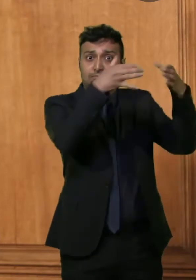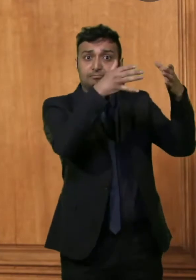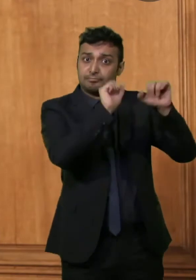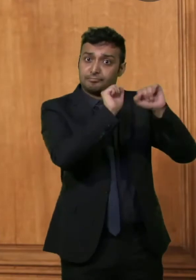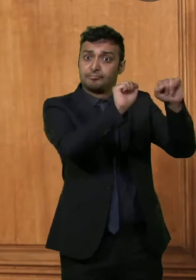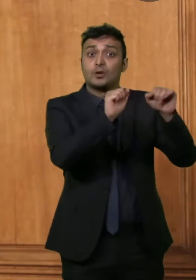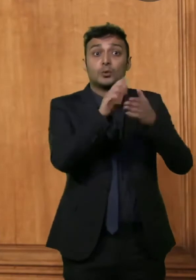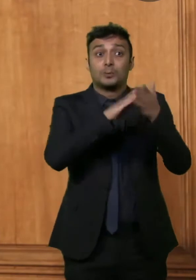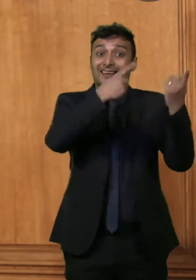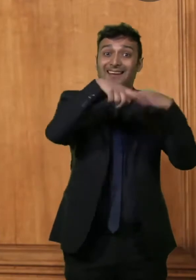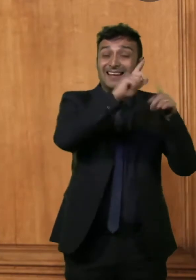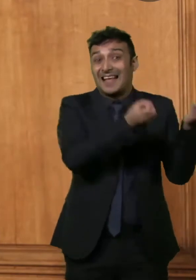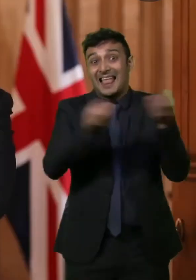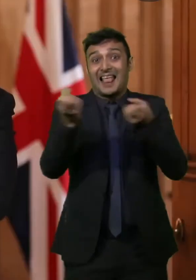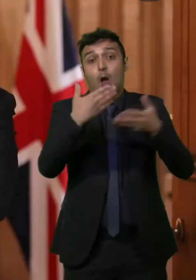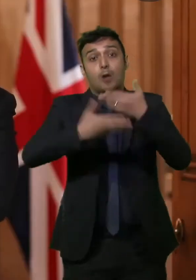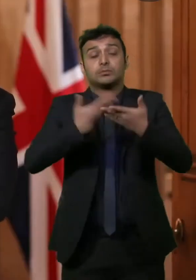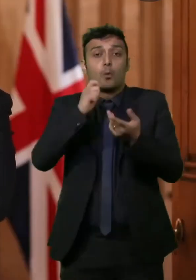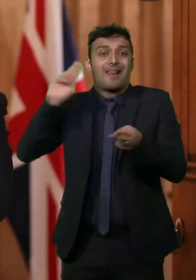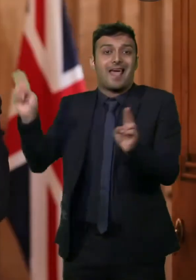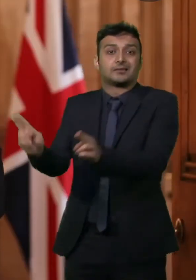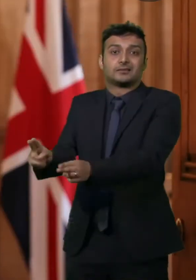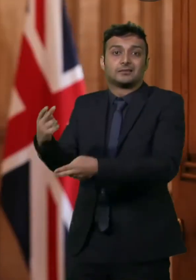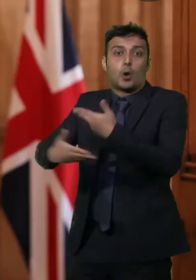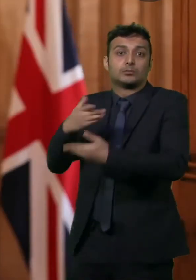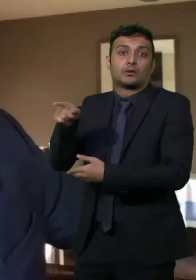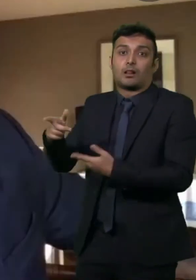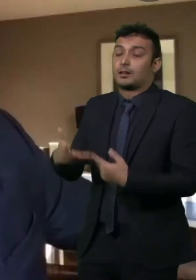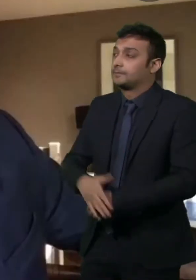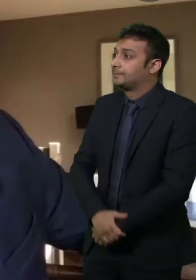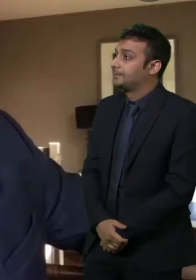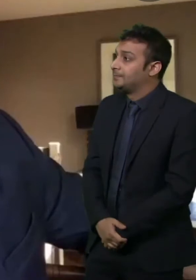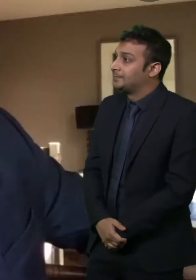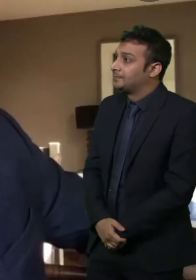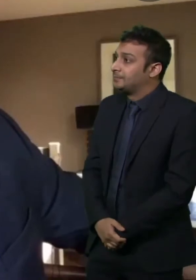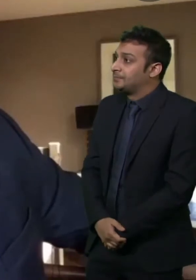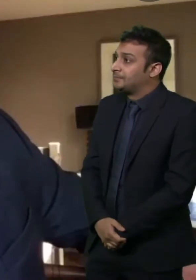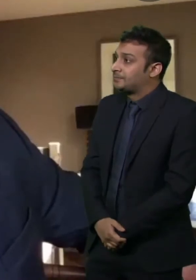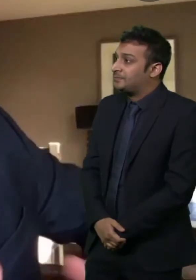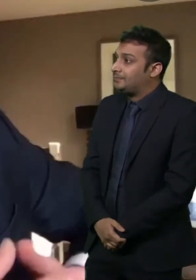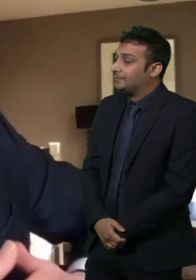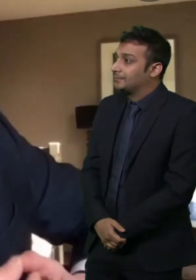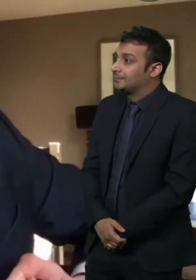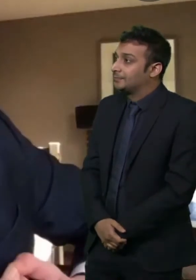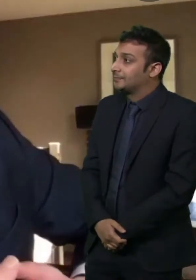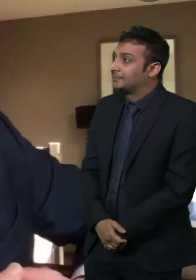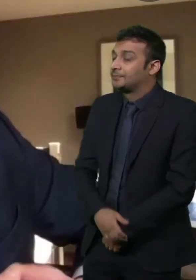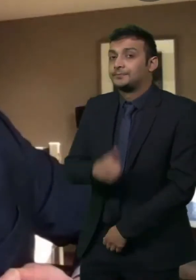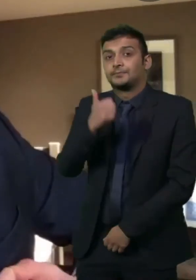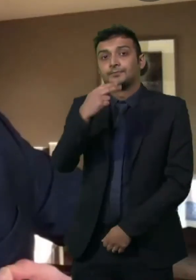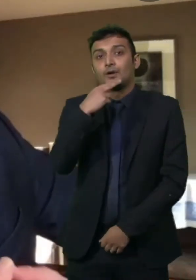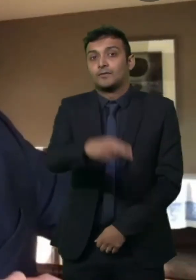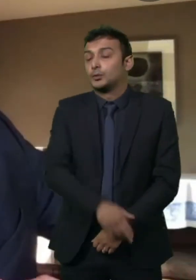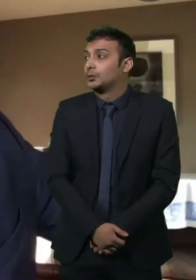less. Thank you. Robert Peston, ITV. Good afternoon, Prime Minister Jenny Harris. Prime Minister, is this the moment to